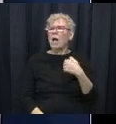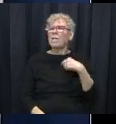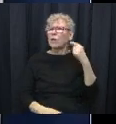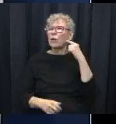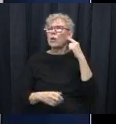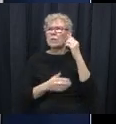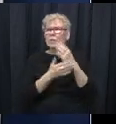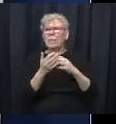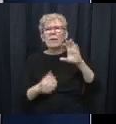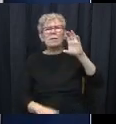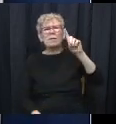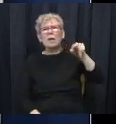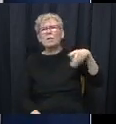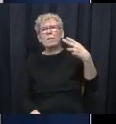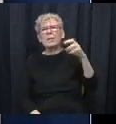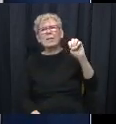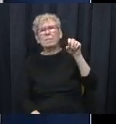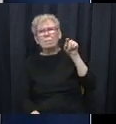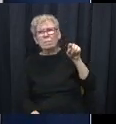of distribution.